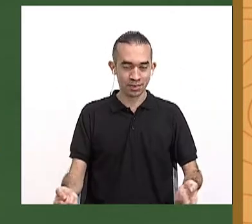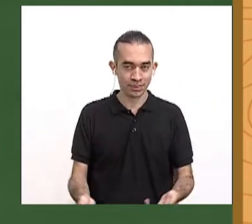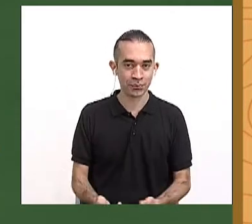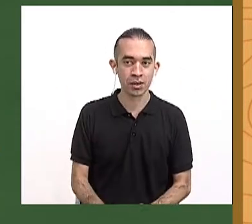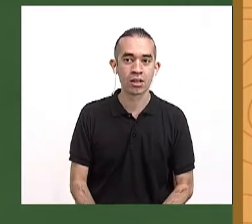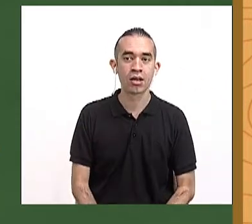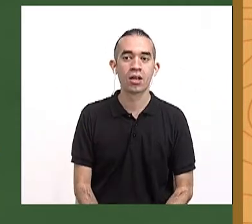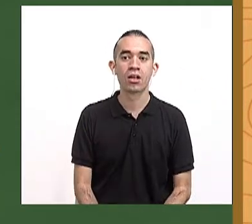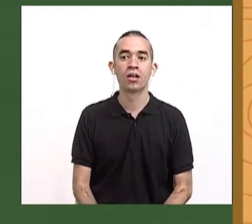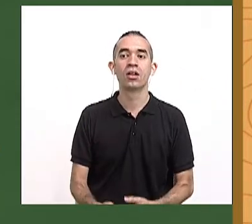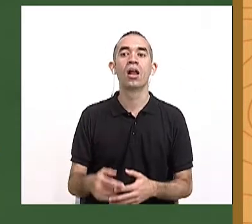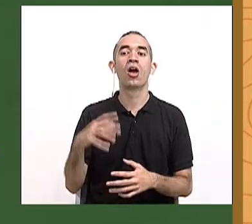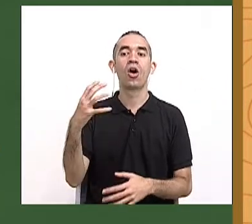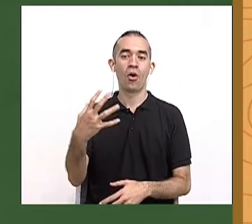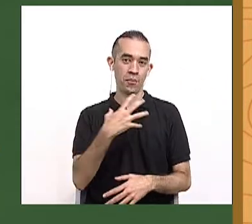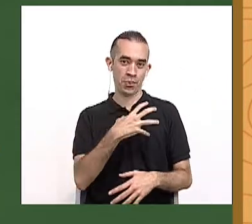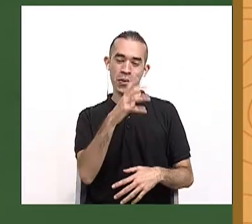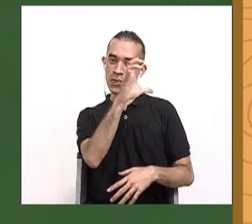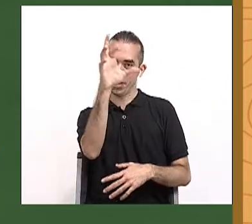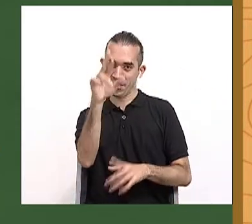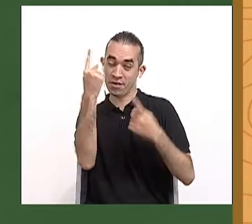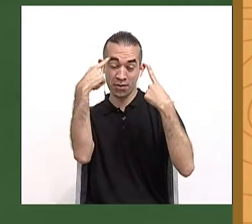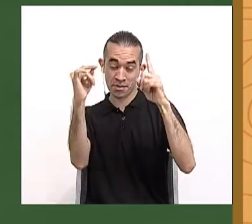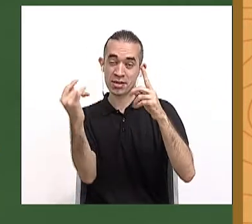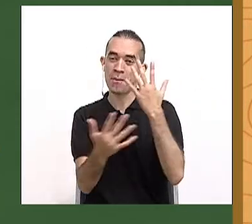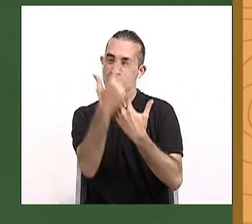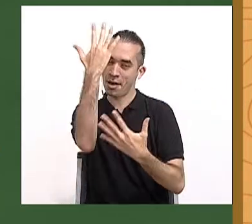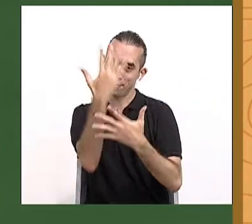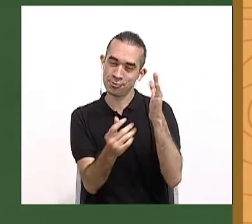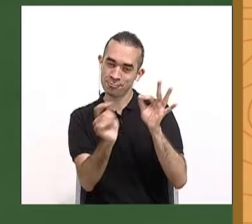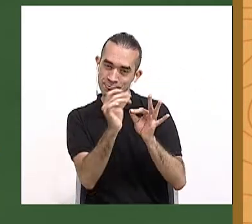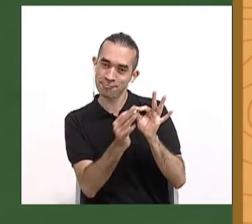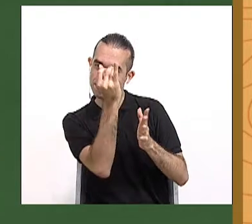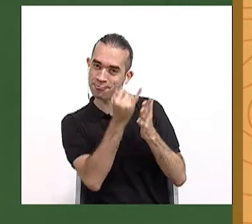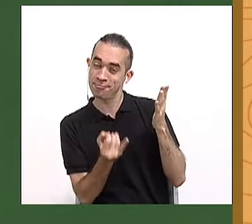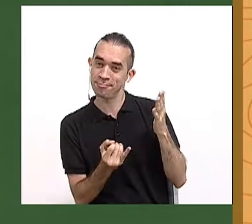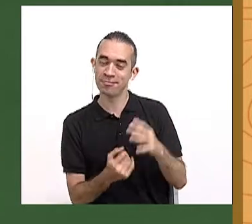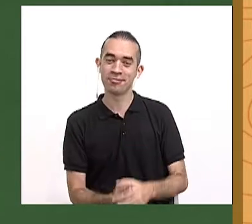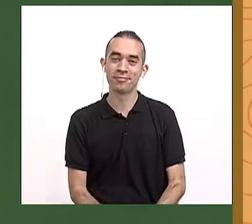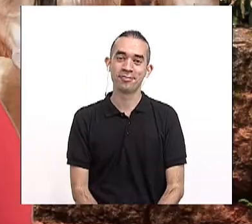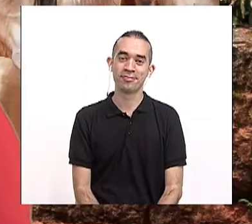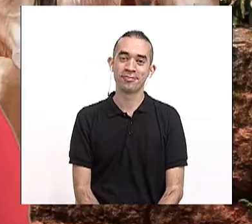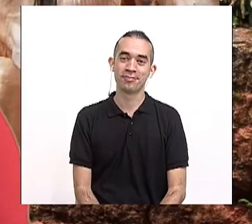the product of Costa Rica's most famous craft.